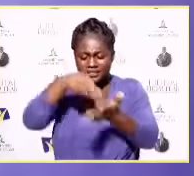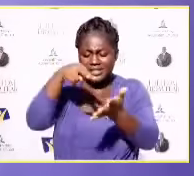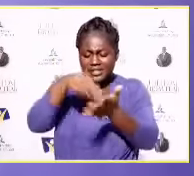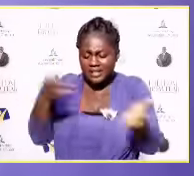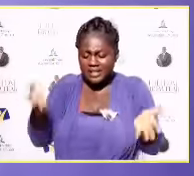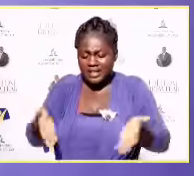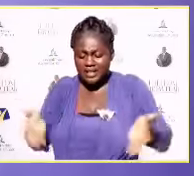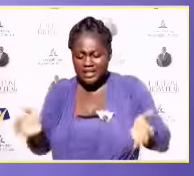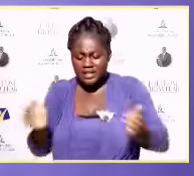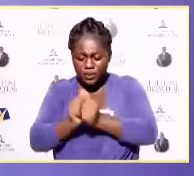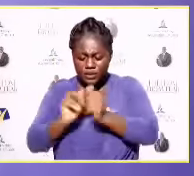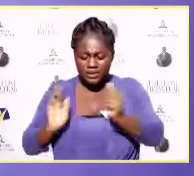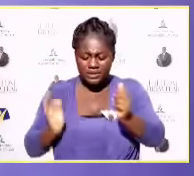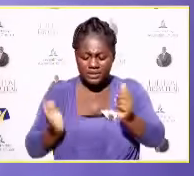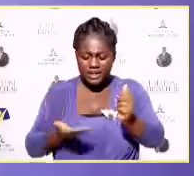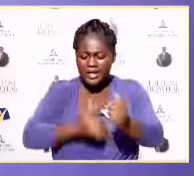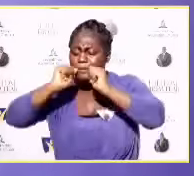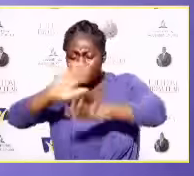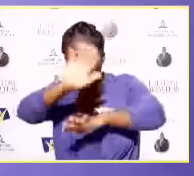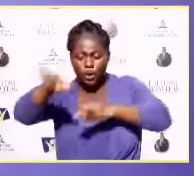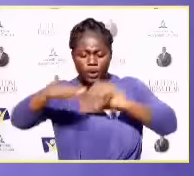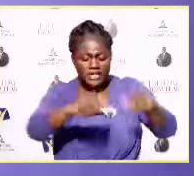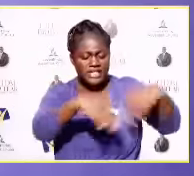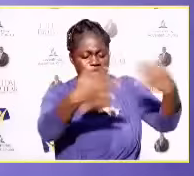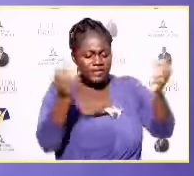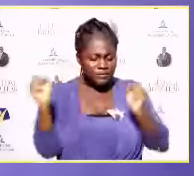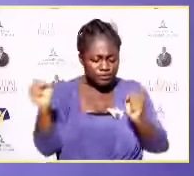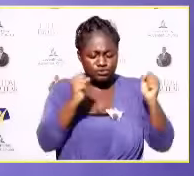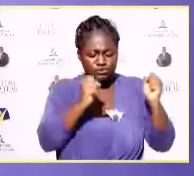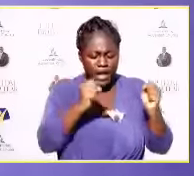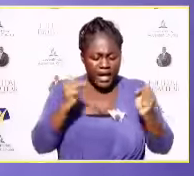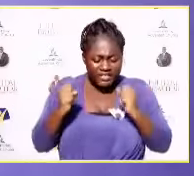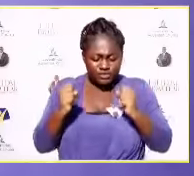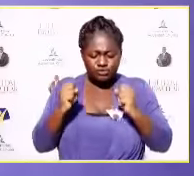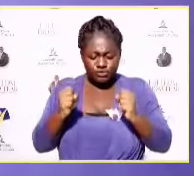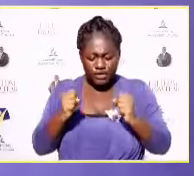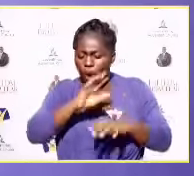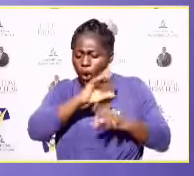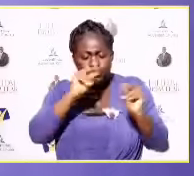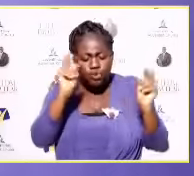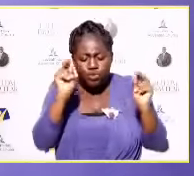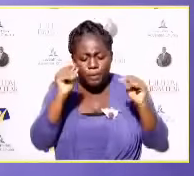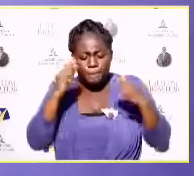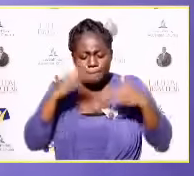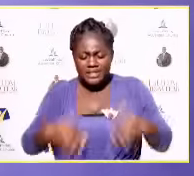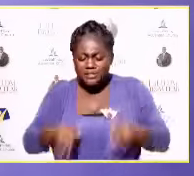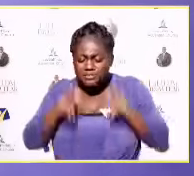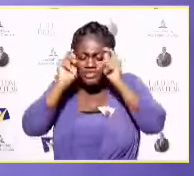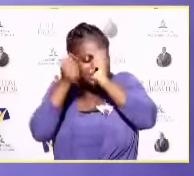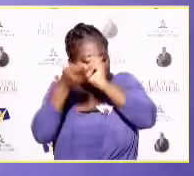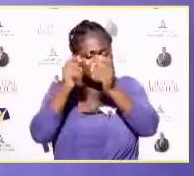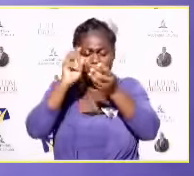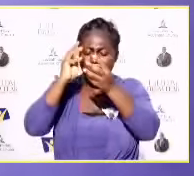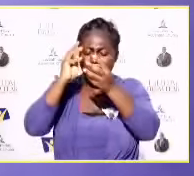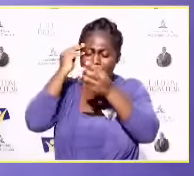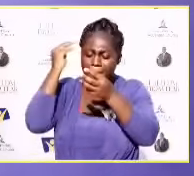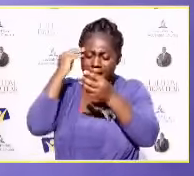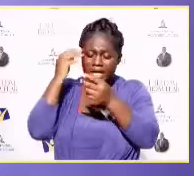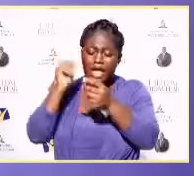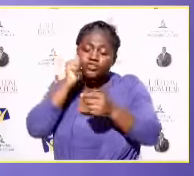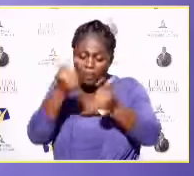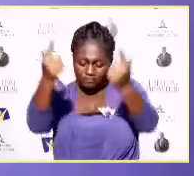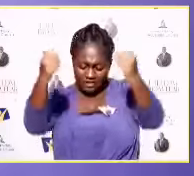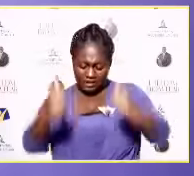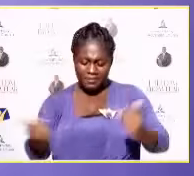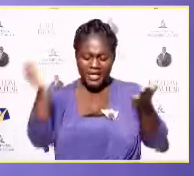presence. Bless them, give them strength that no one will change this decision, and bring them back tomorrow, dear God. For